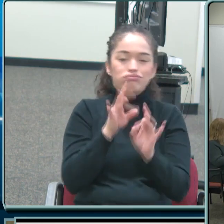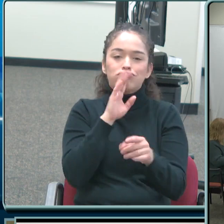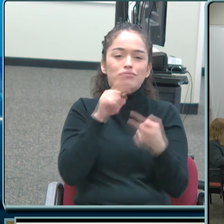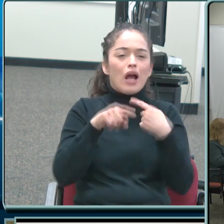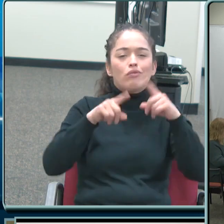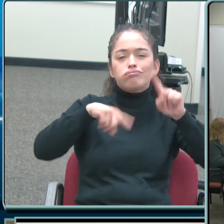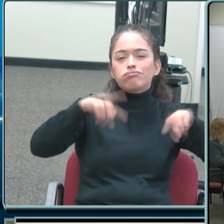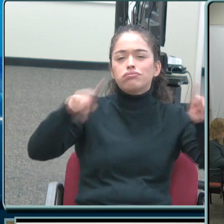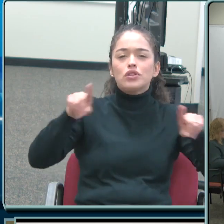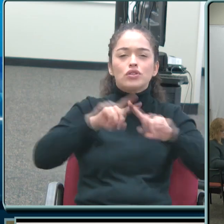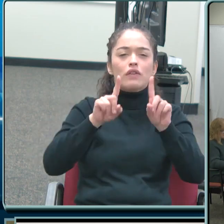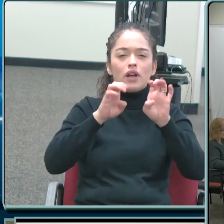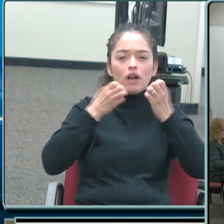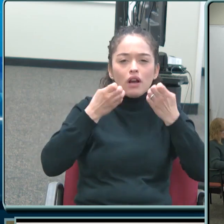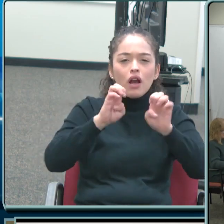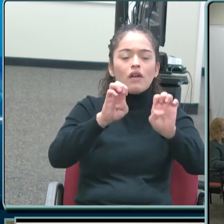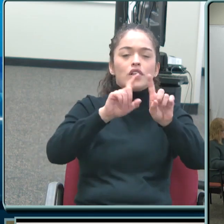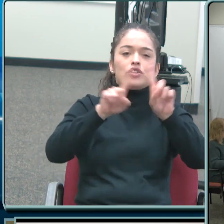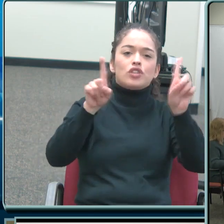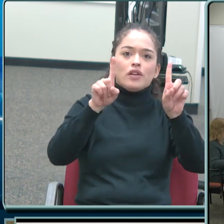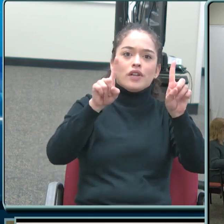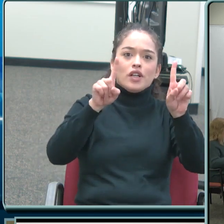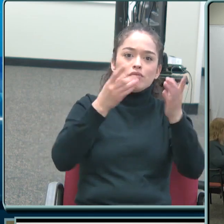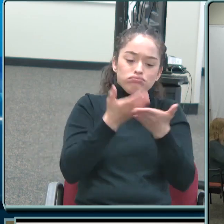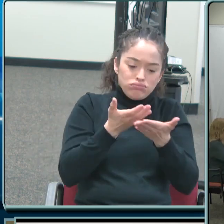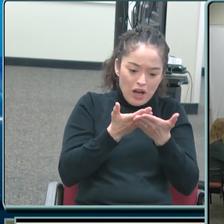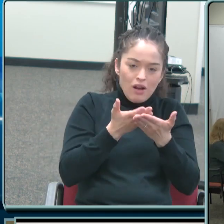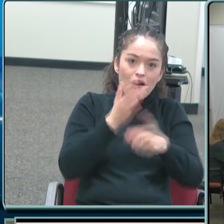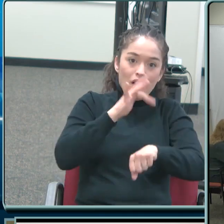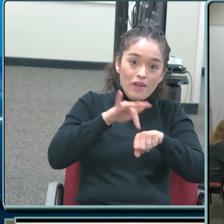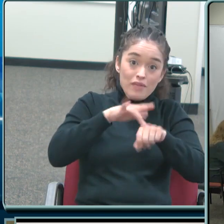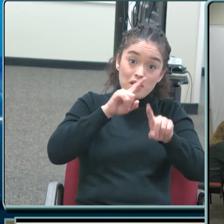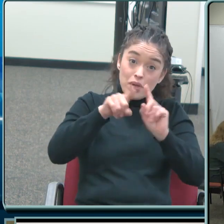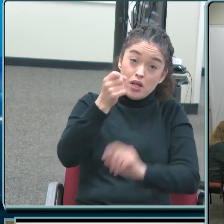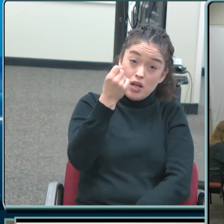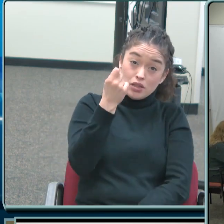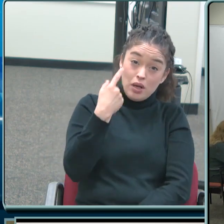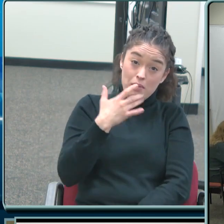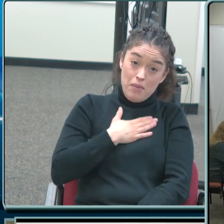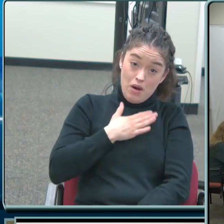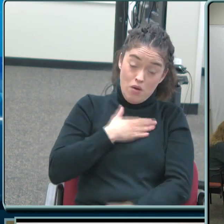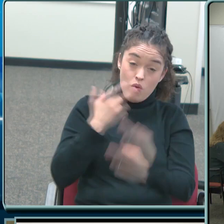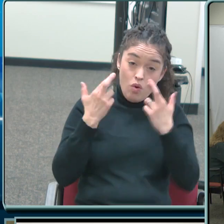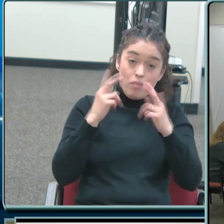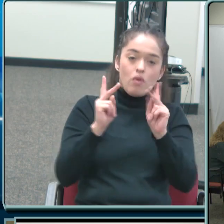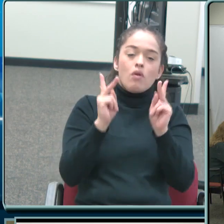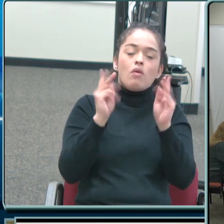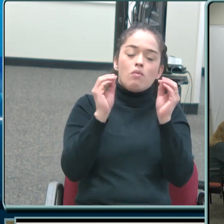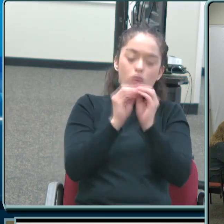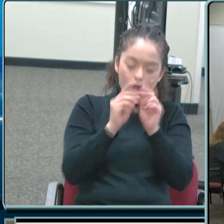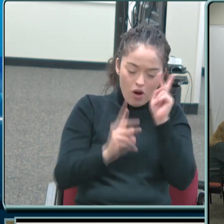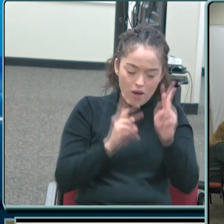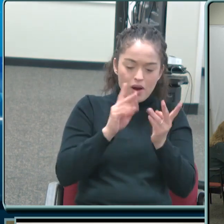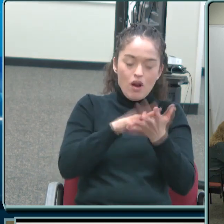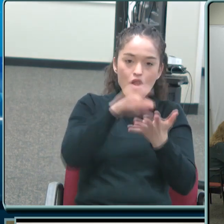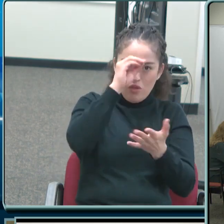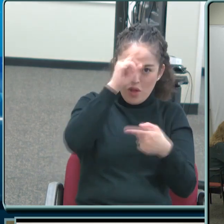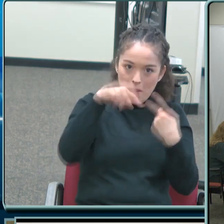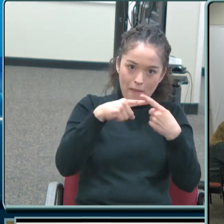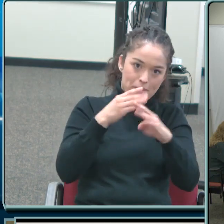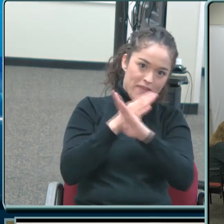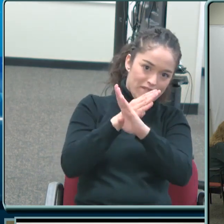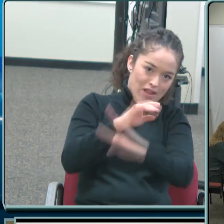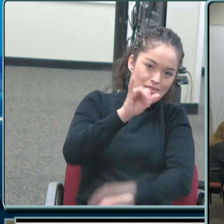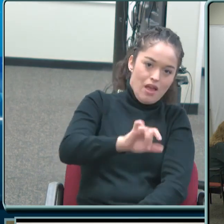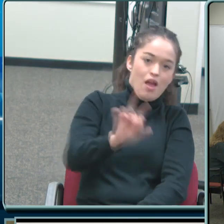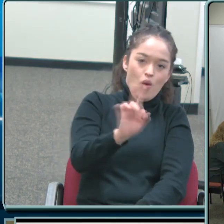different efforts and then different funding sources. But our hope is that more people will learn about prevention, and that's where